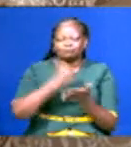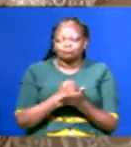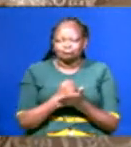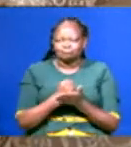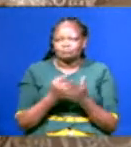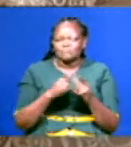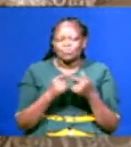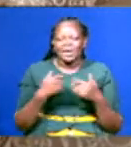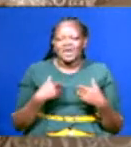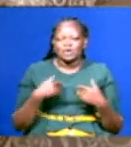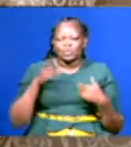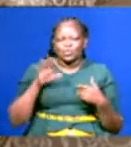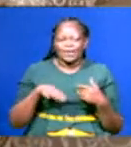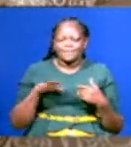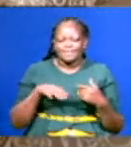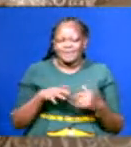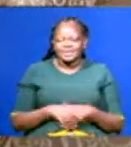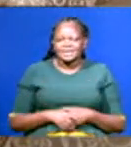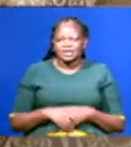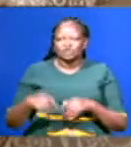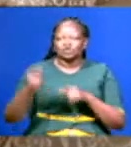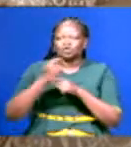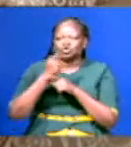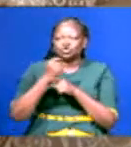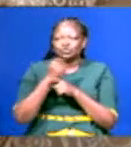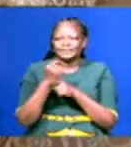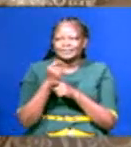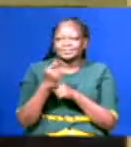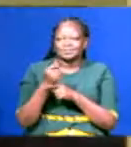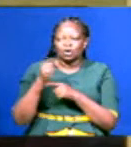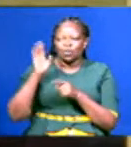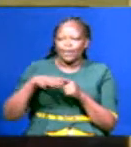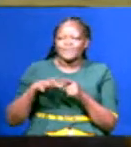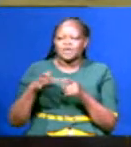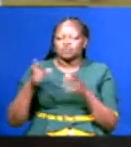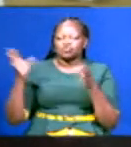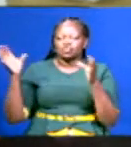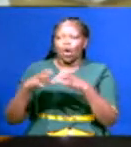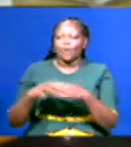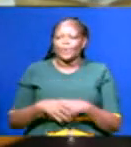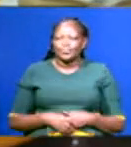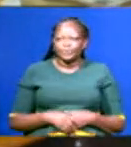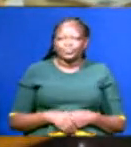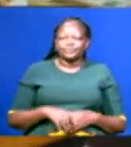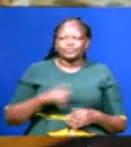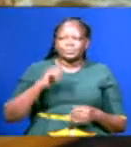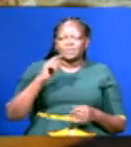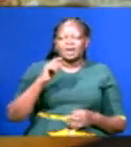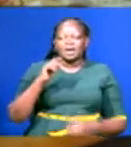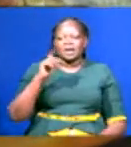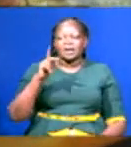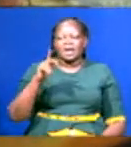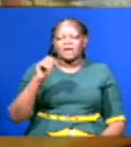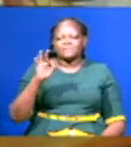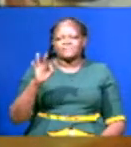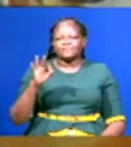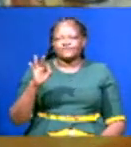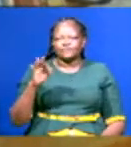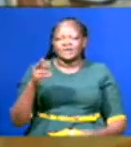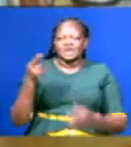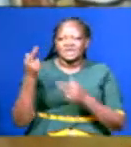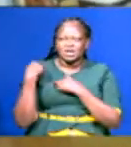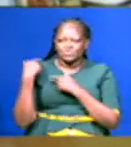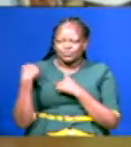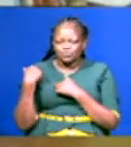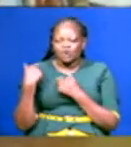to have the women trained within the Women's Service Corps. The Kenya Air Force was tasked with housing the Women's Corps.